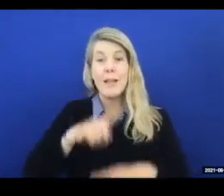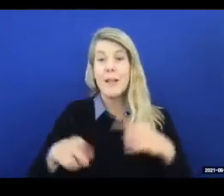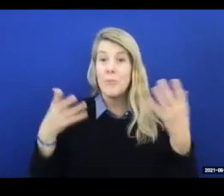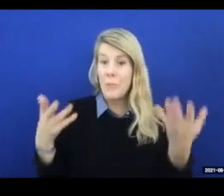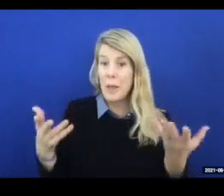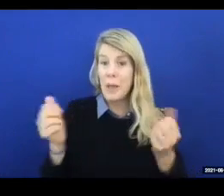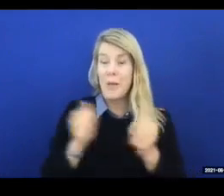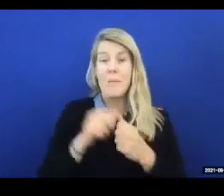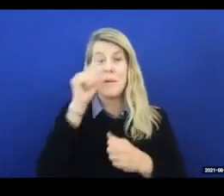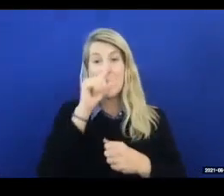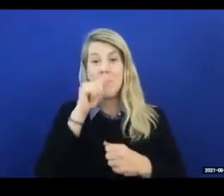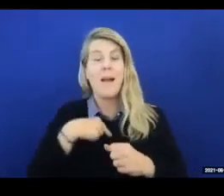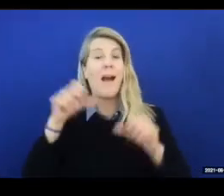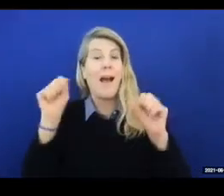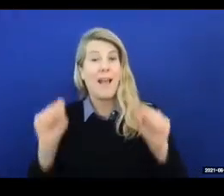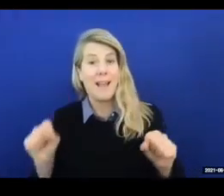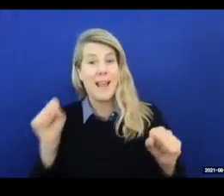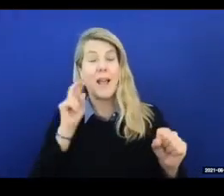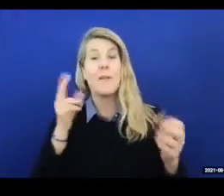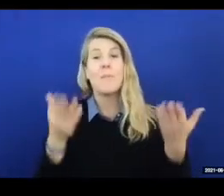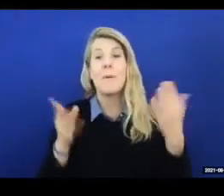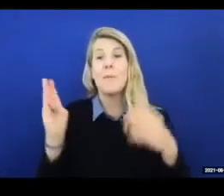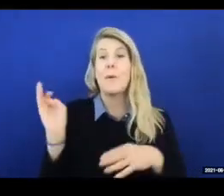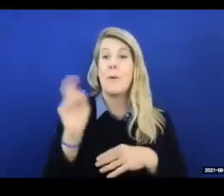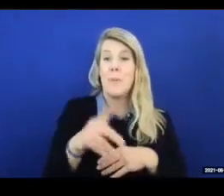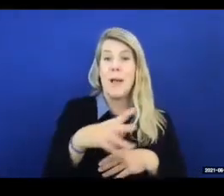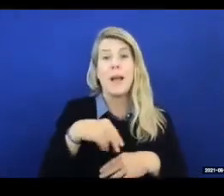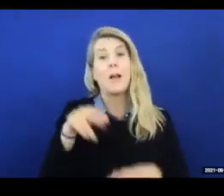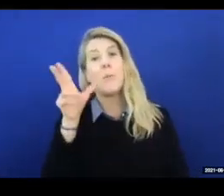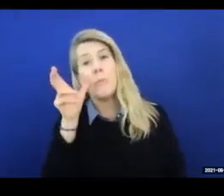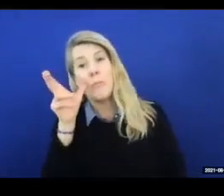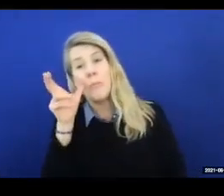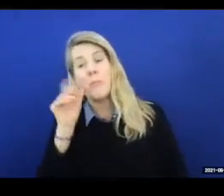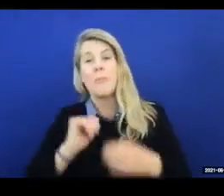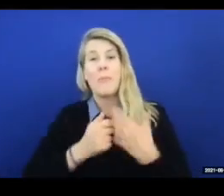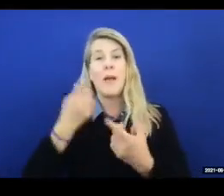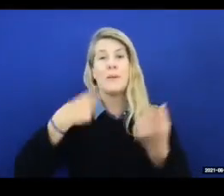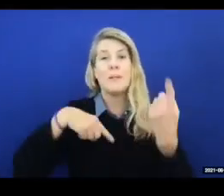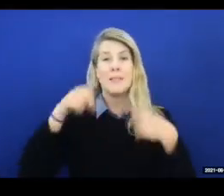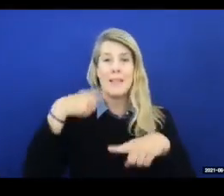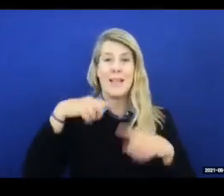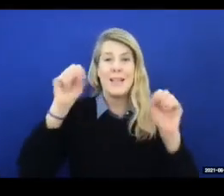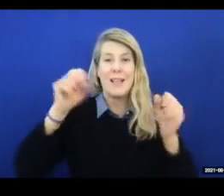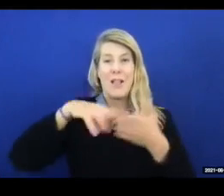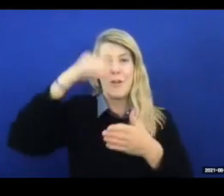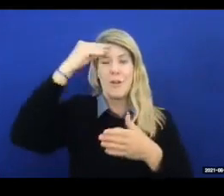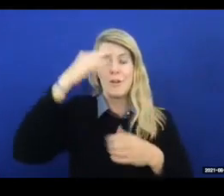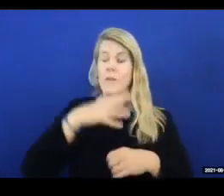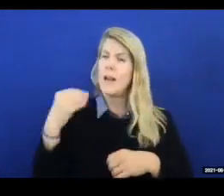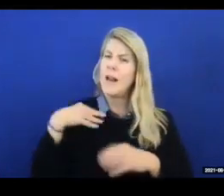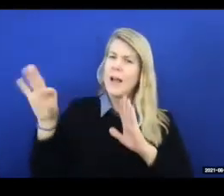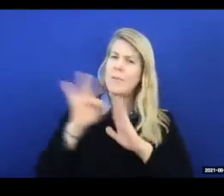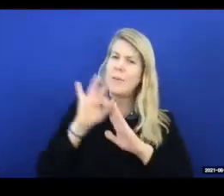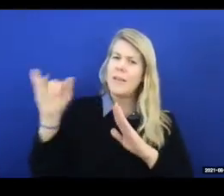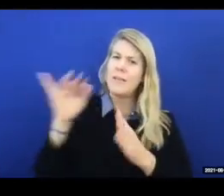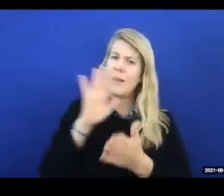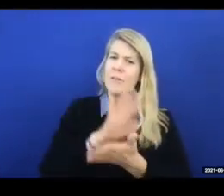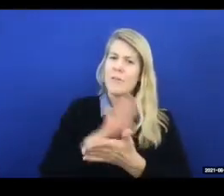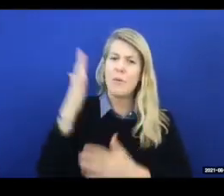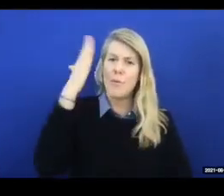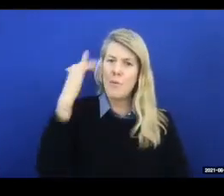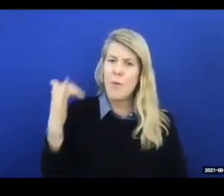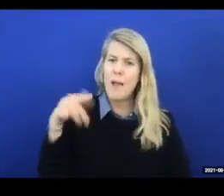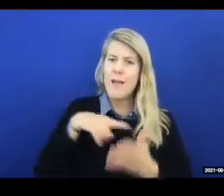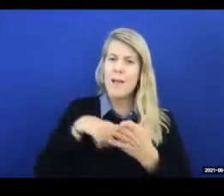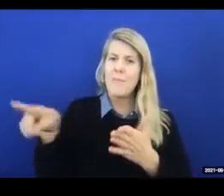to Google, I can one day go back and teach myself to sign. I also chose RIT because it had a paid